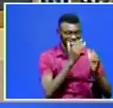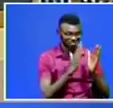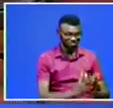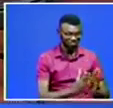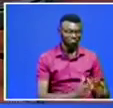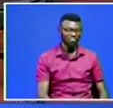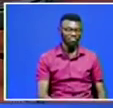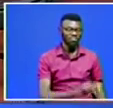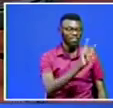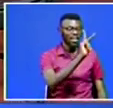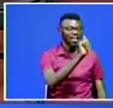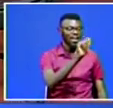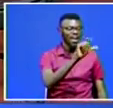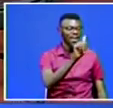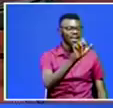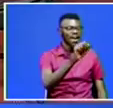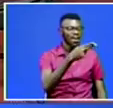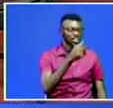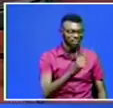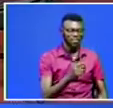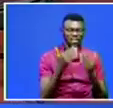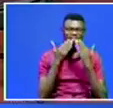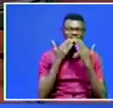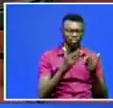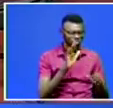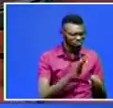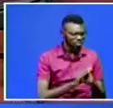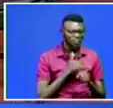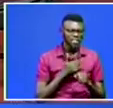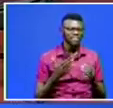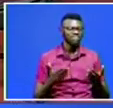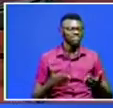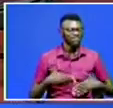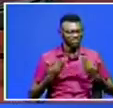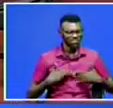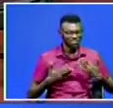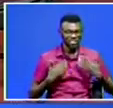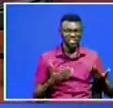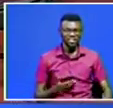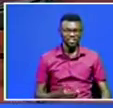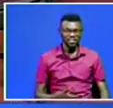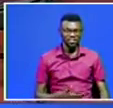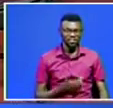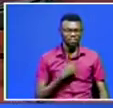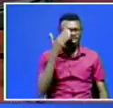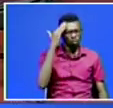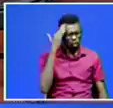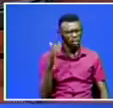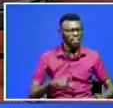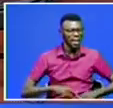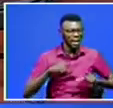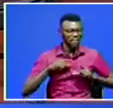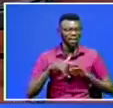yeah, on the Kalasha Awards. Thank you so much for making time. I really appreciate you coming through, even though I know set life in is a quite tricky